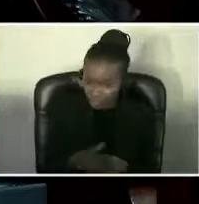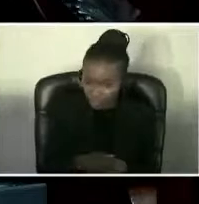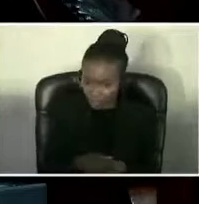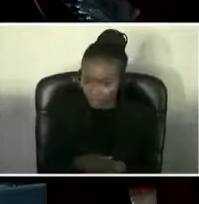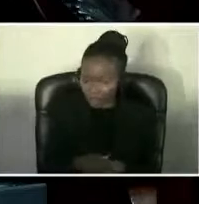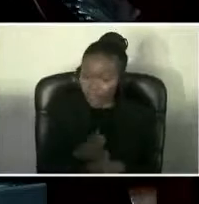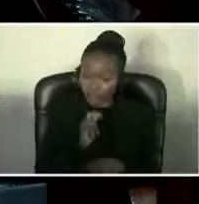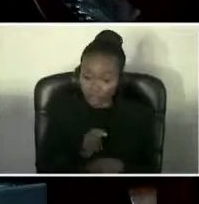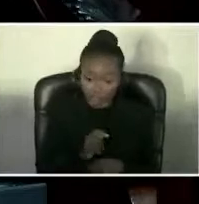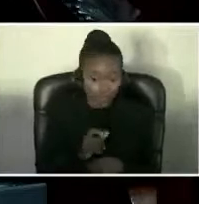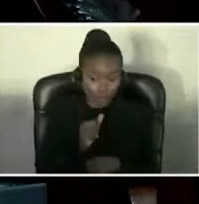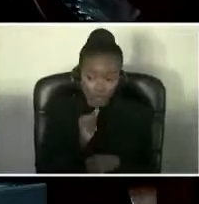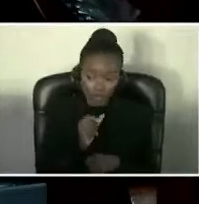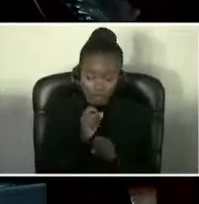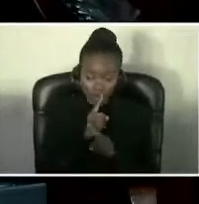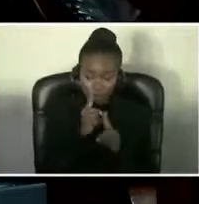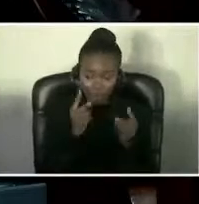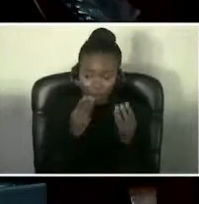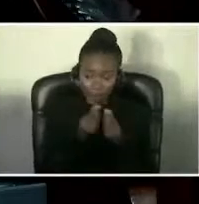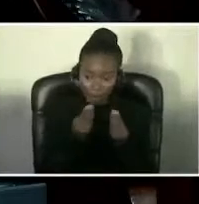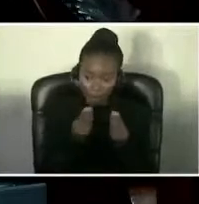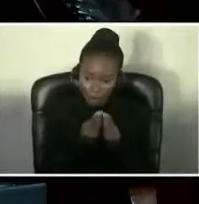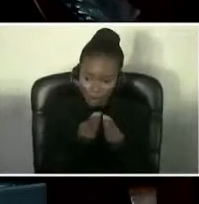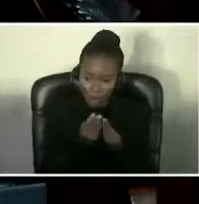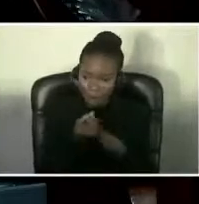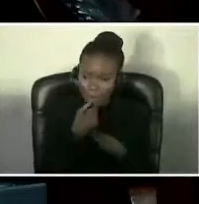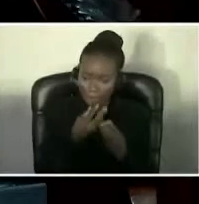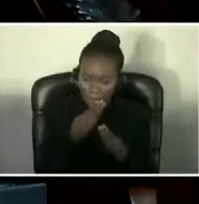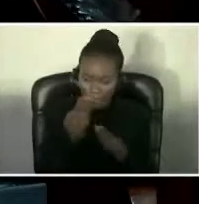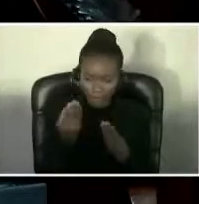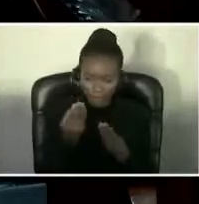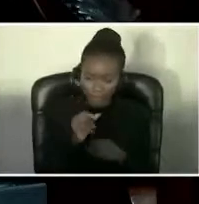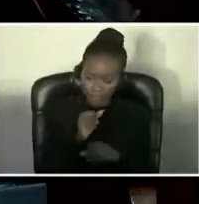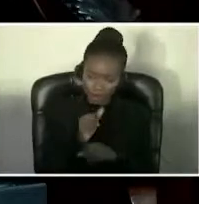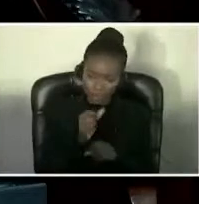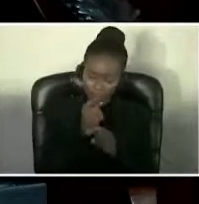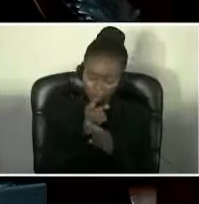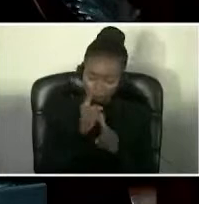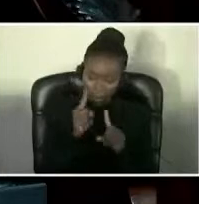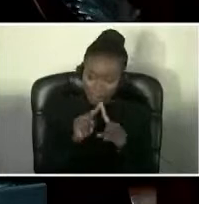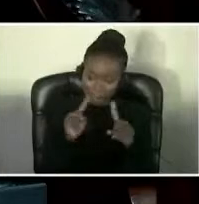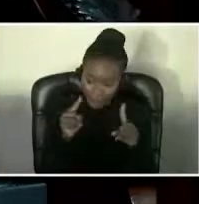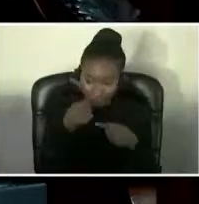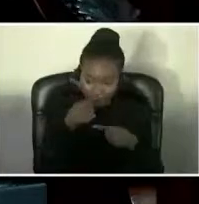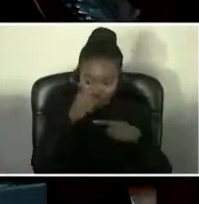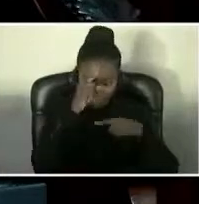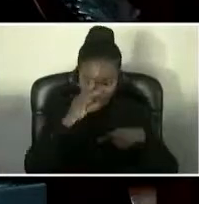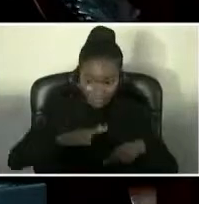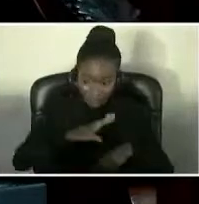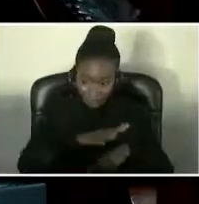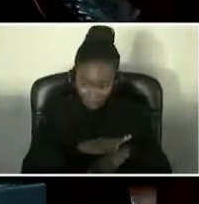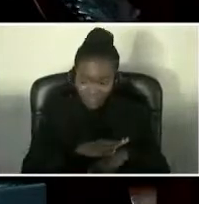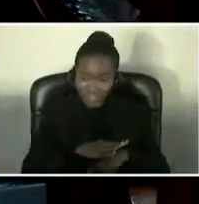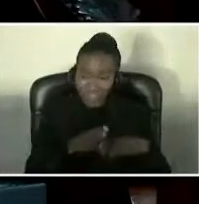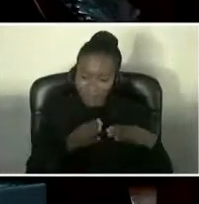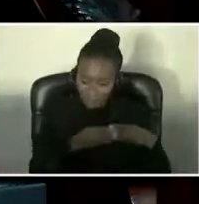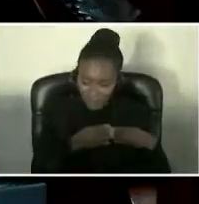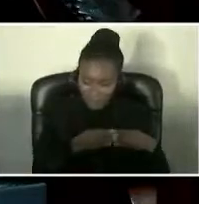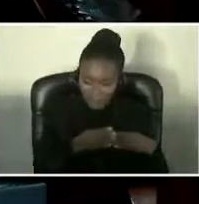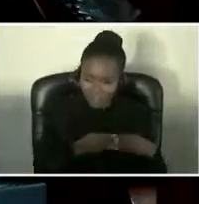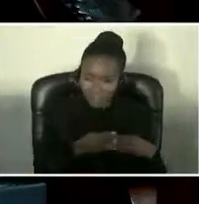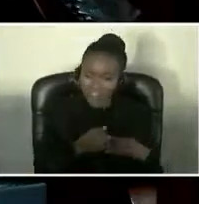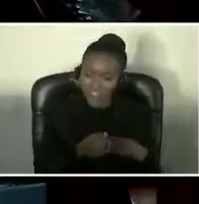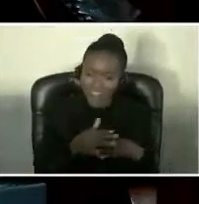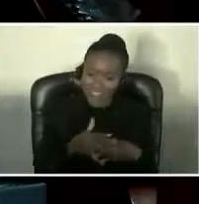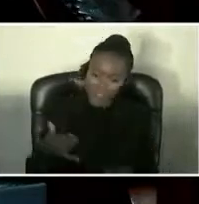medication go to our members of the portfolio committee and members of this house um have a problem they